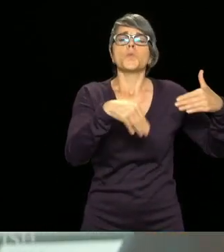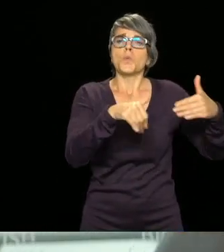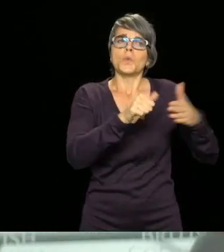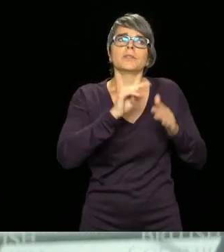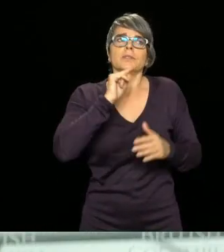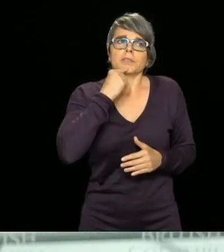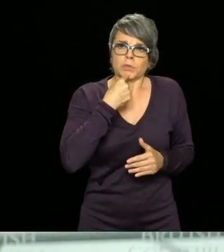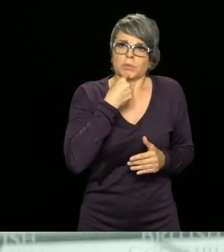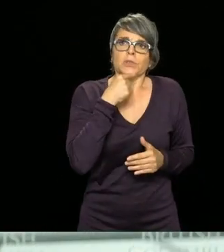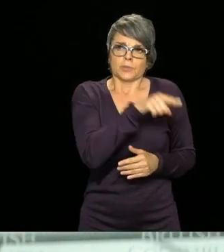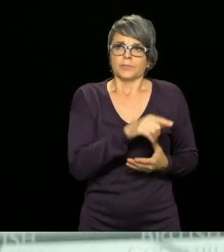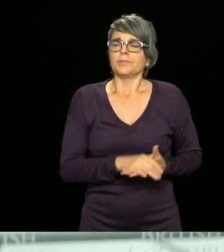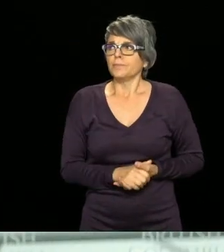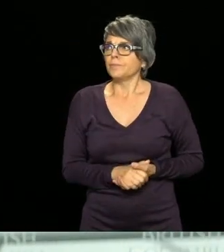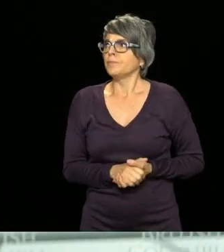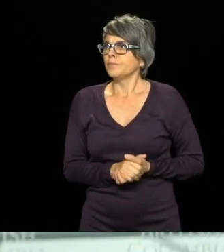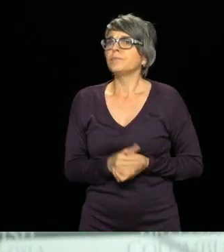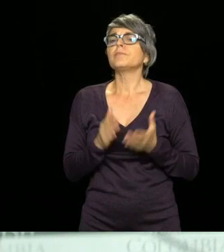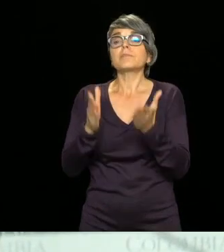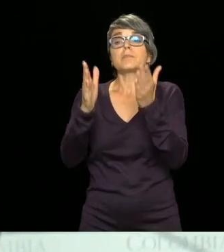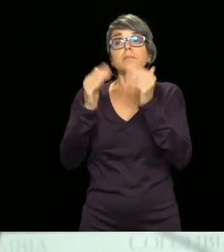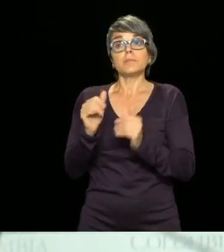Next question is from Mary Brooks, West Shore Voice.